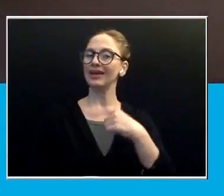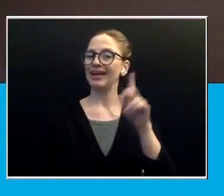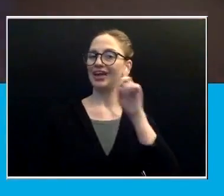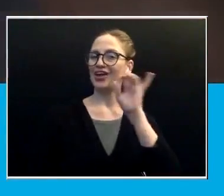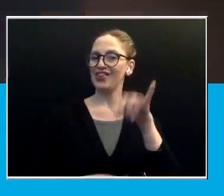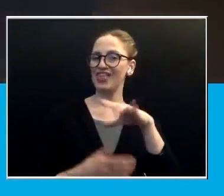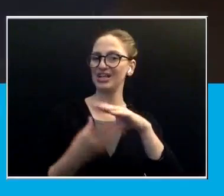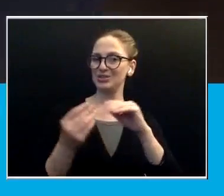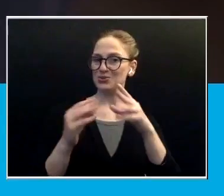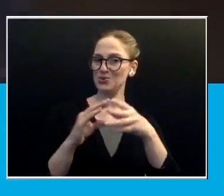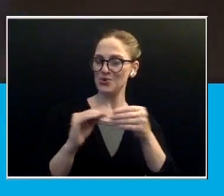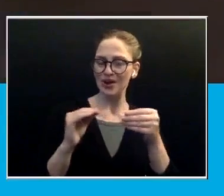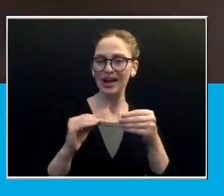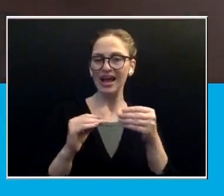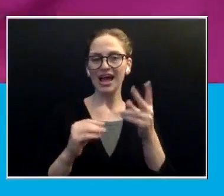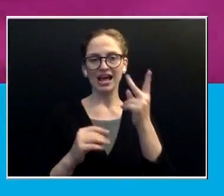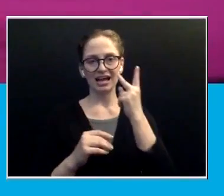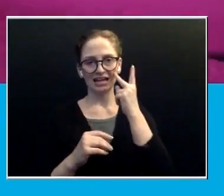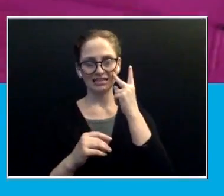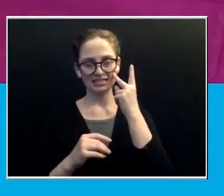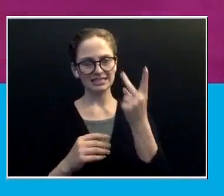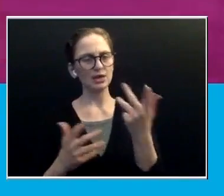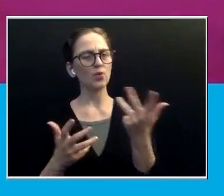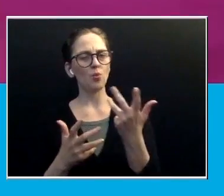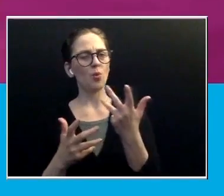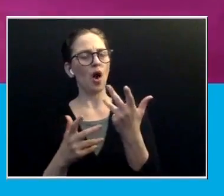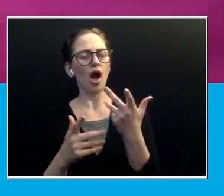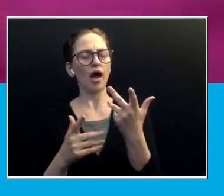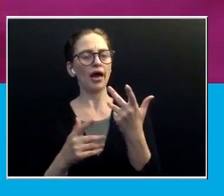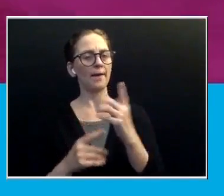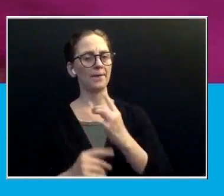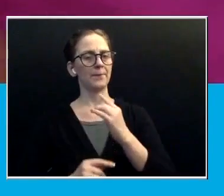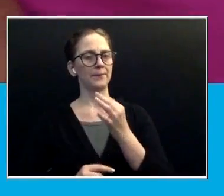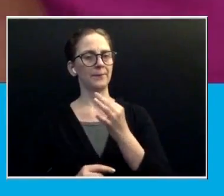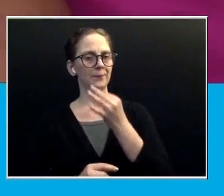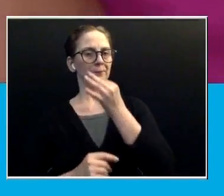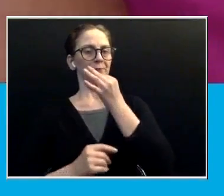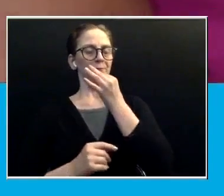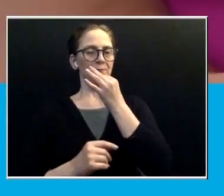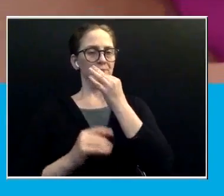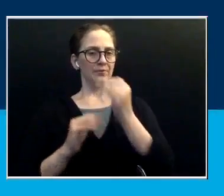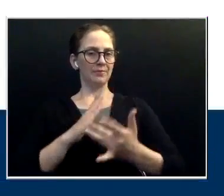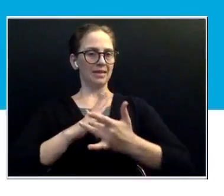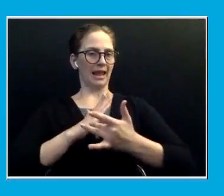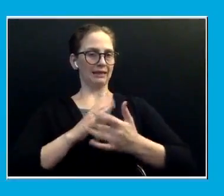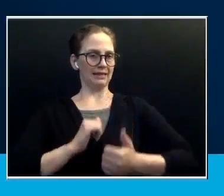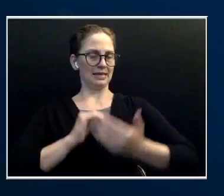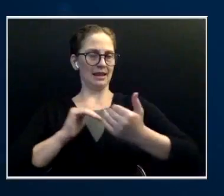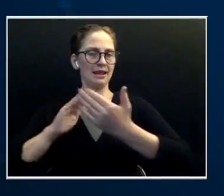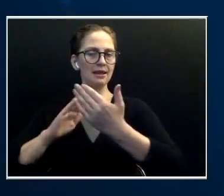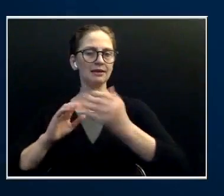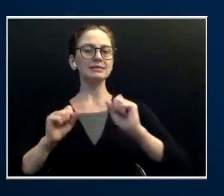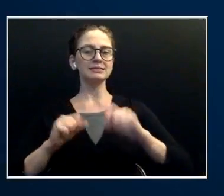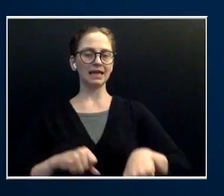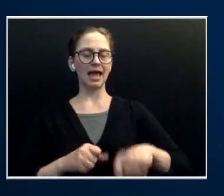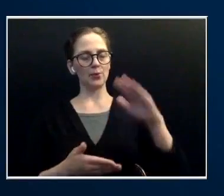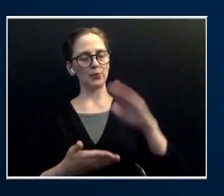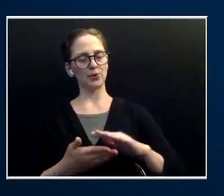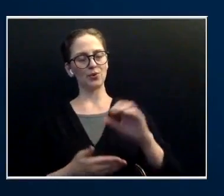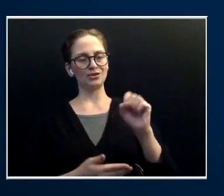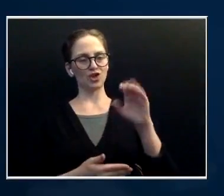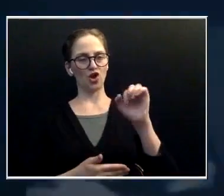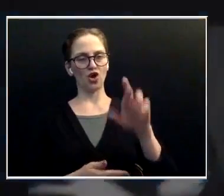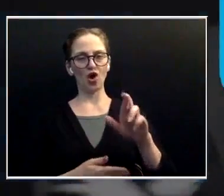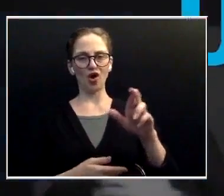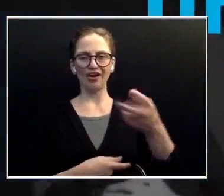room to see the advanced techniques that reduce scarring and add new skin to patients. Wednesday at 8 a.m.